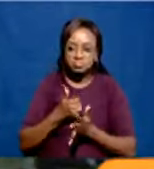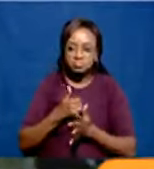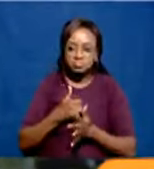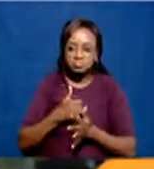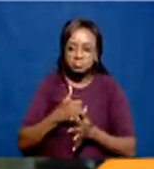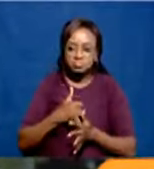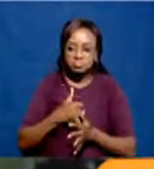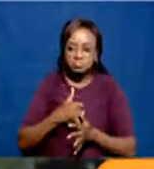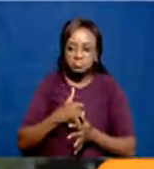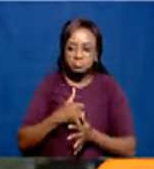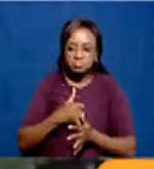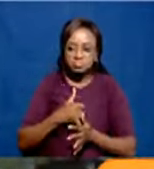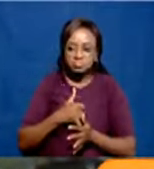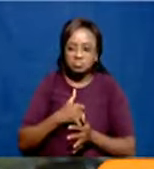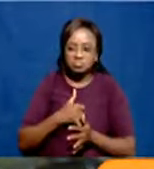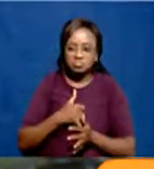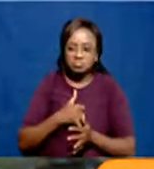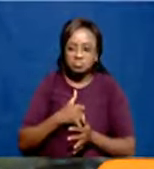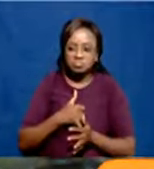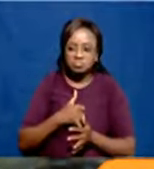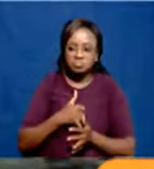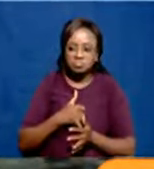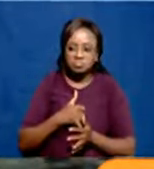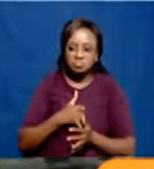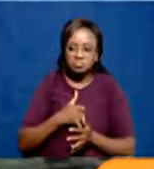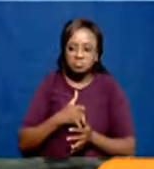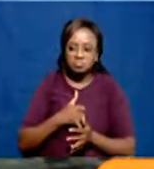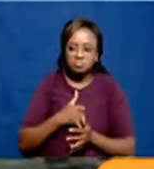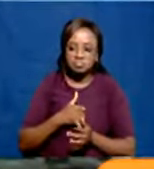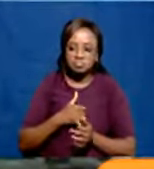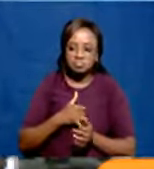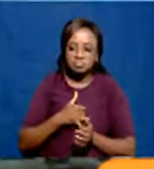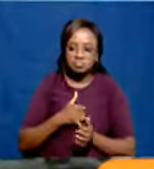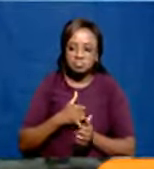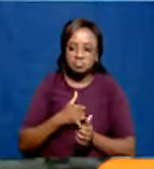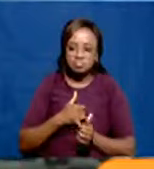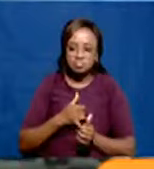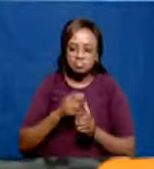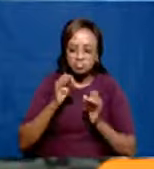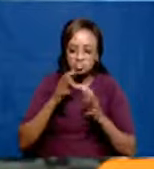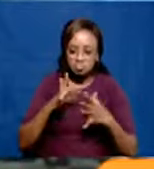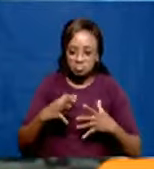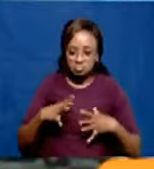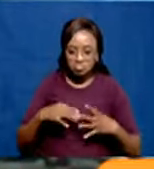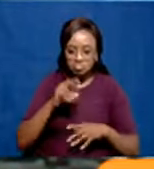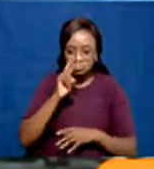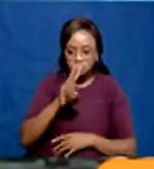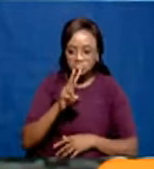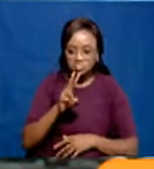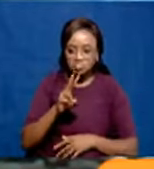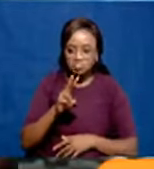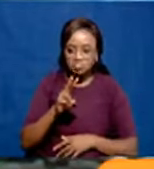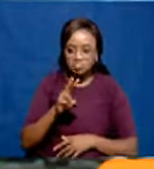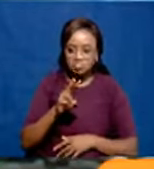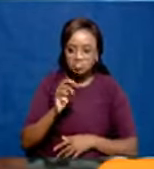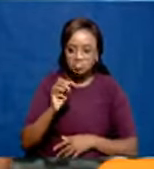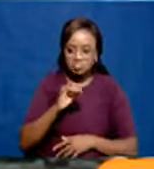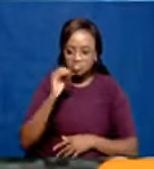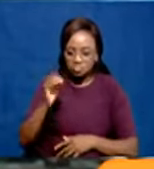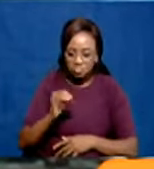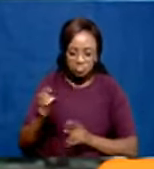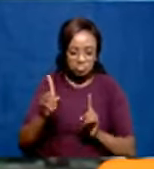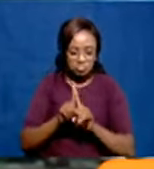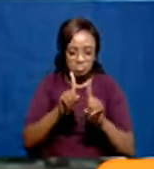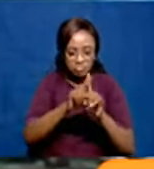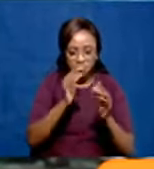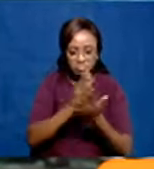also in terms of household, they have put it such that if, for example, you're two of you in a household, it has to be 2.75%. Even if there's a third person who is